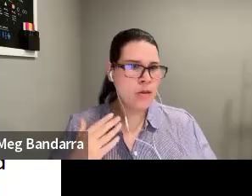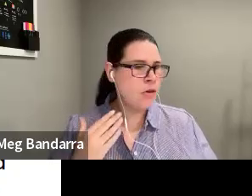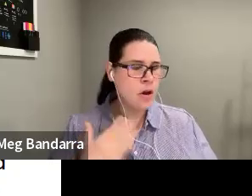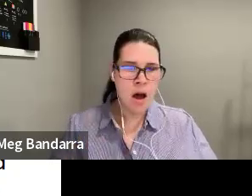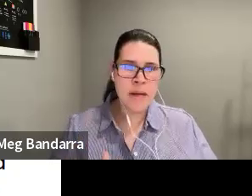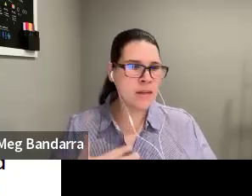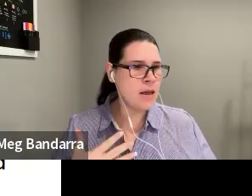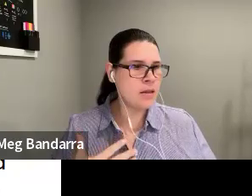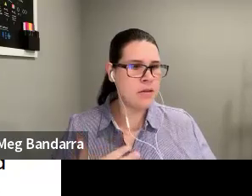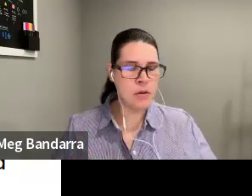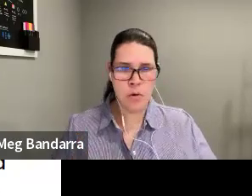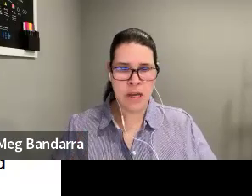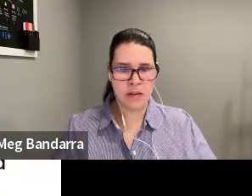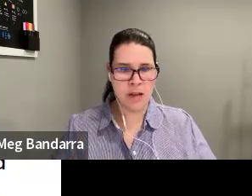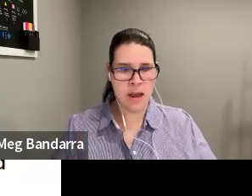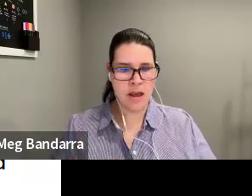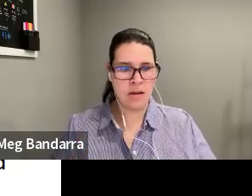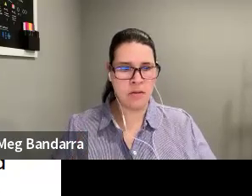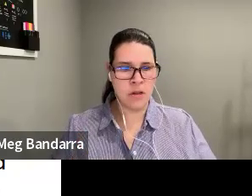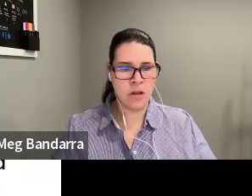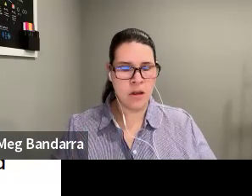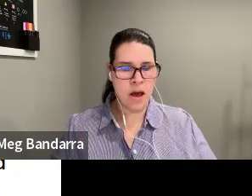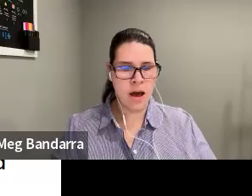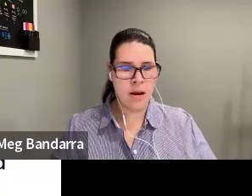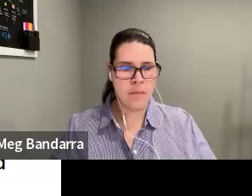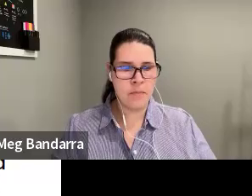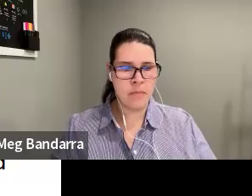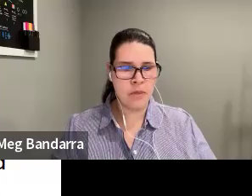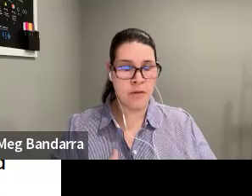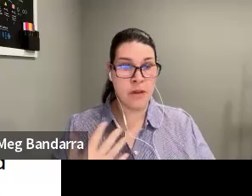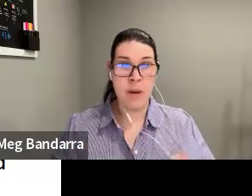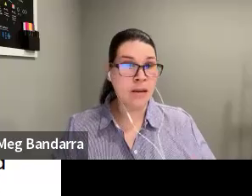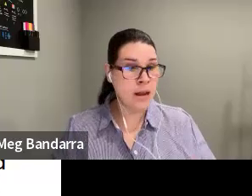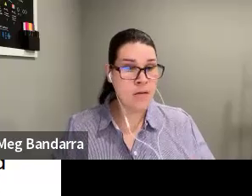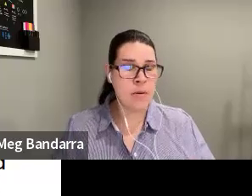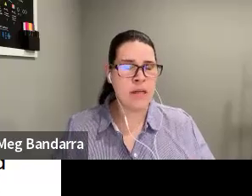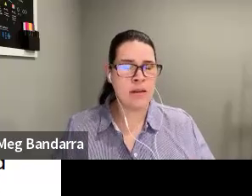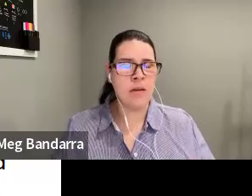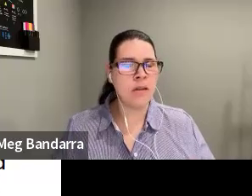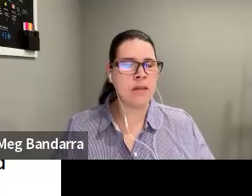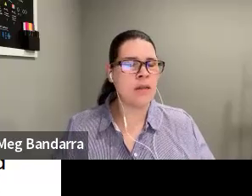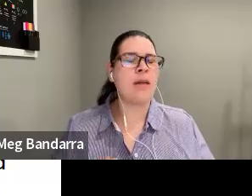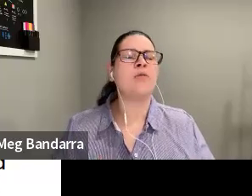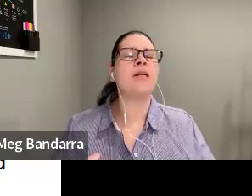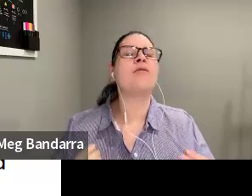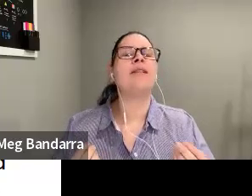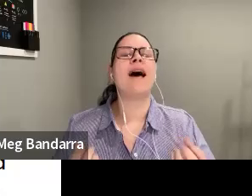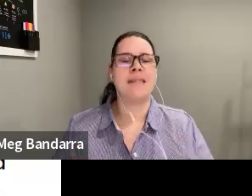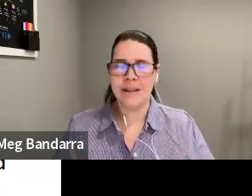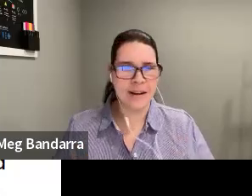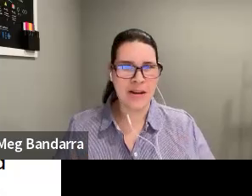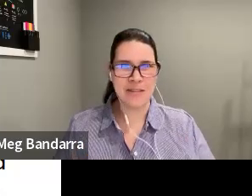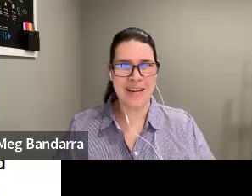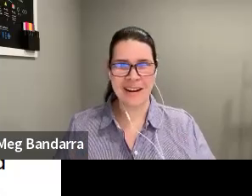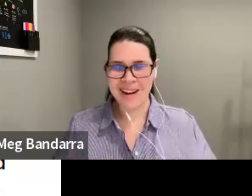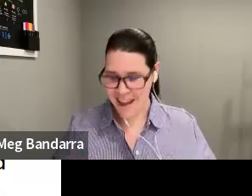of the comments and the viewpoints and the feedback that everybody is giving. This engagement is